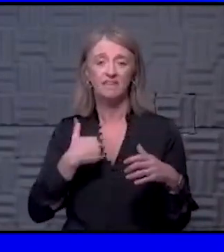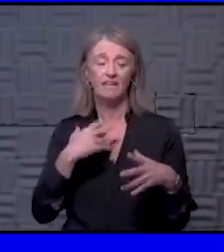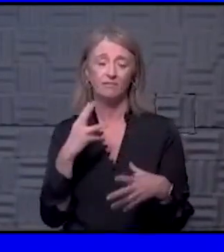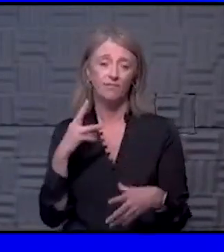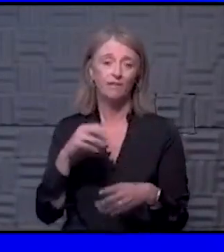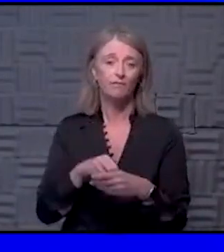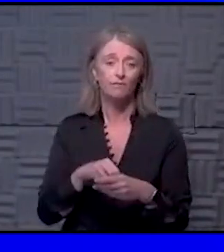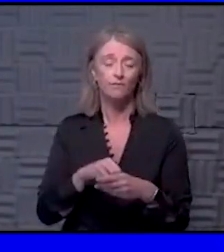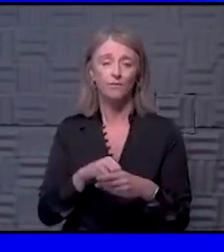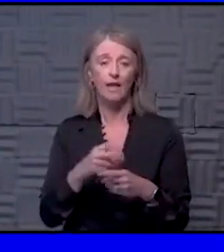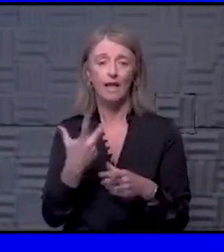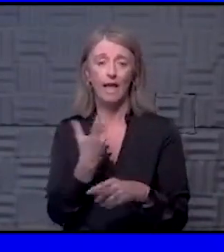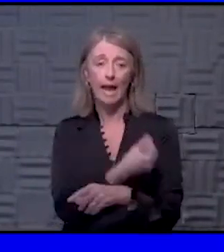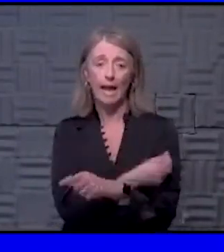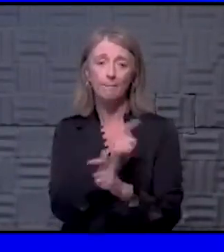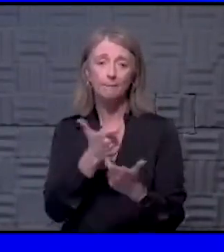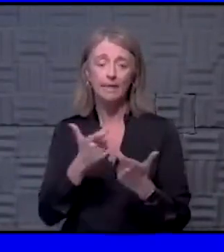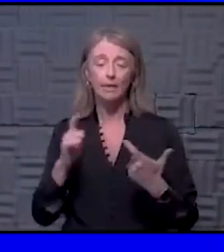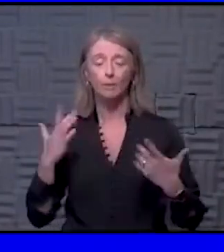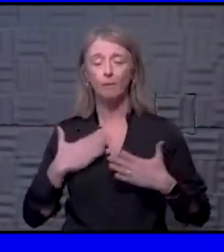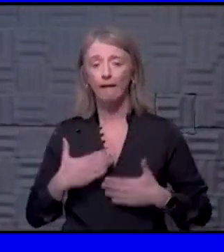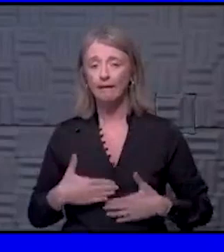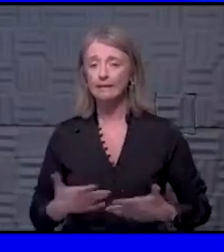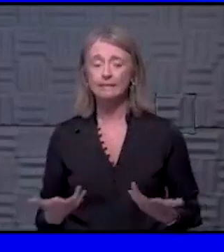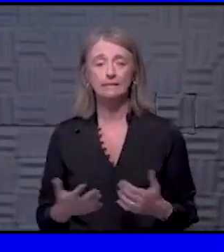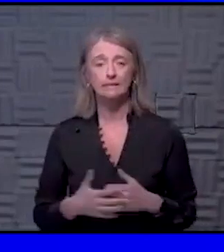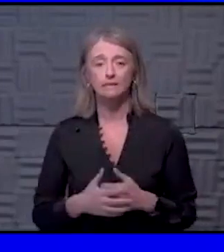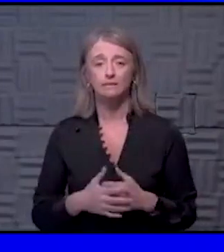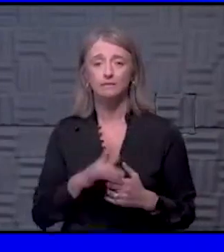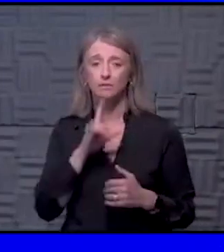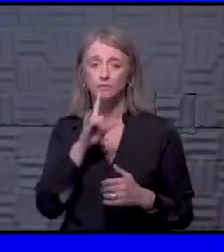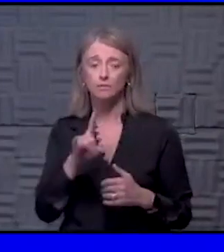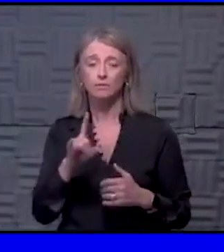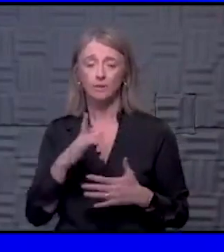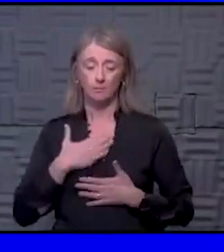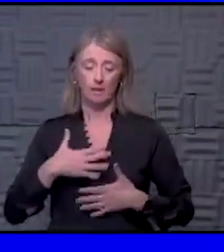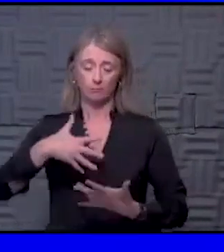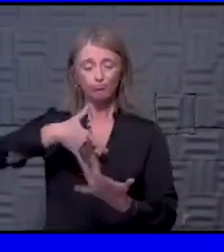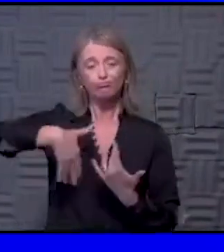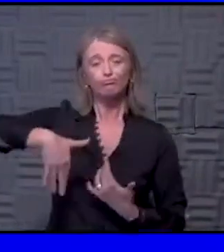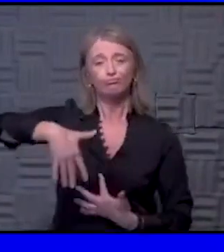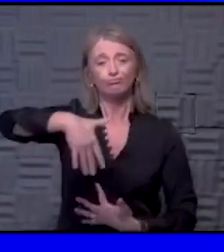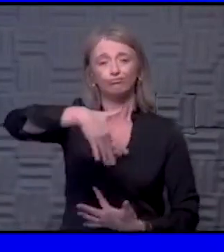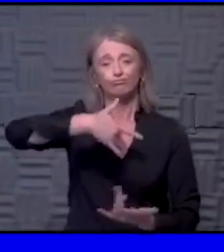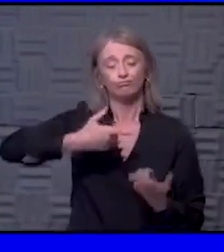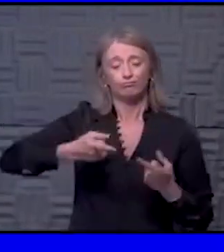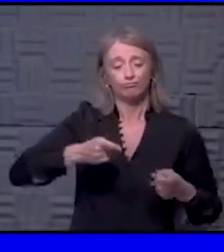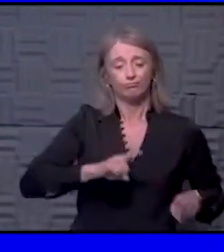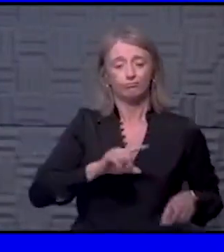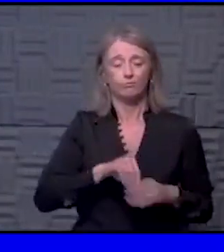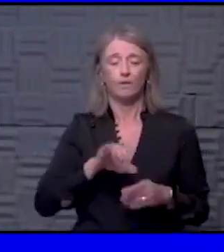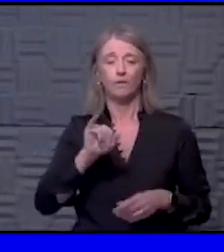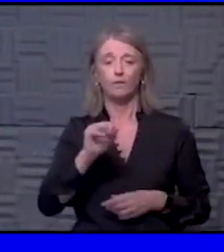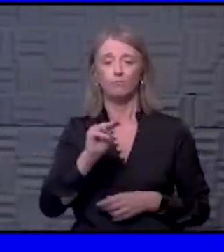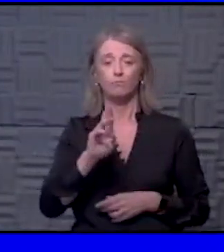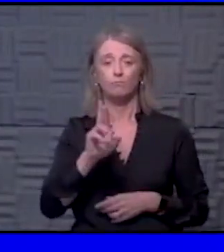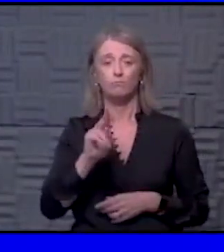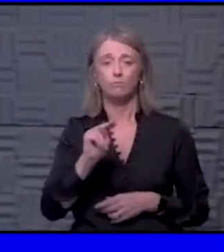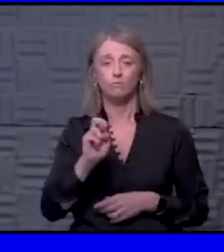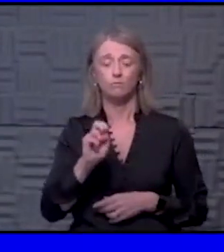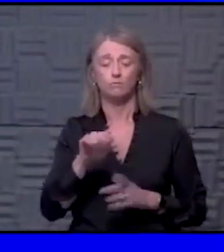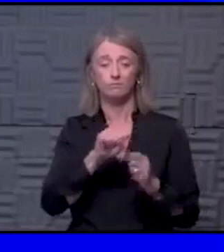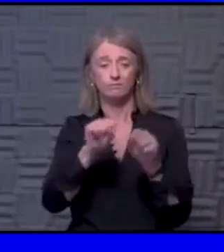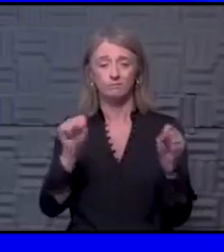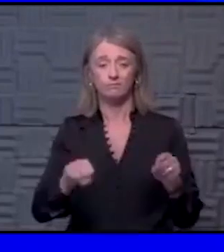with volume distribution, how big your body is. It's just inherent what's going to be going on with your immune system and being able